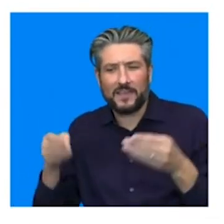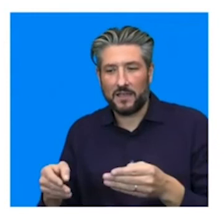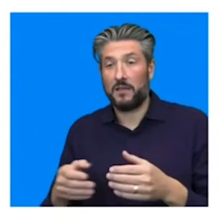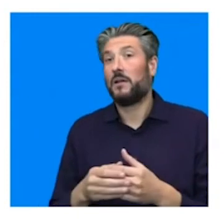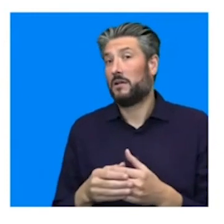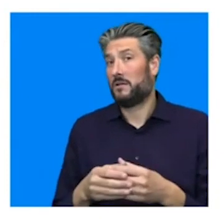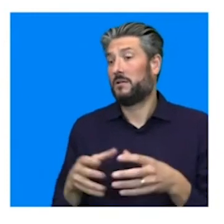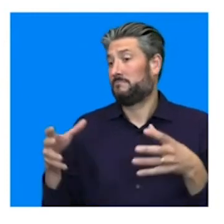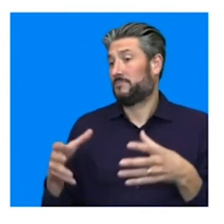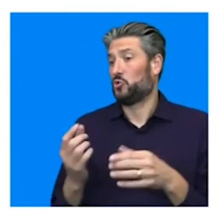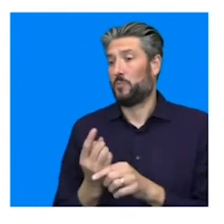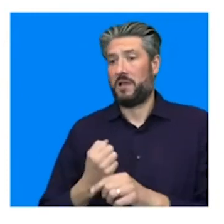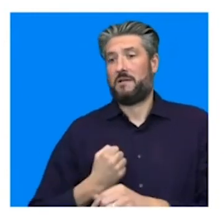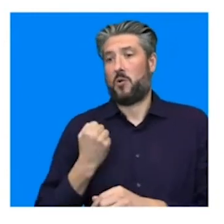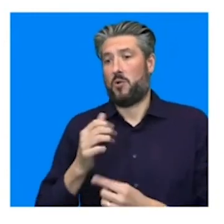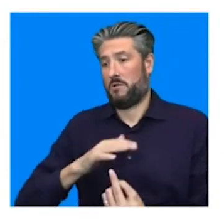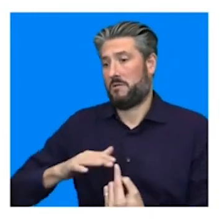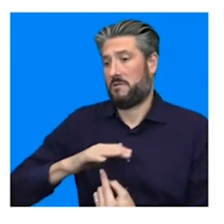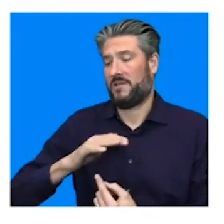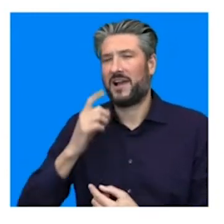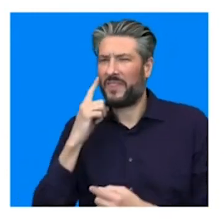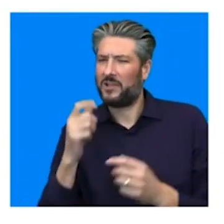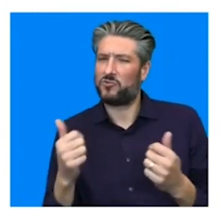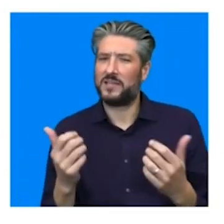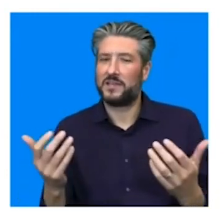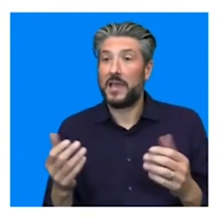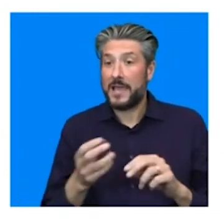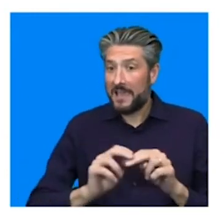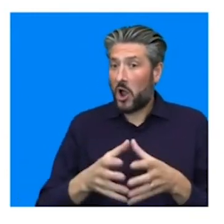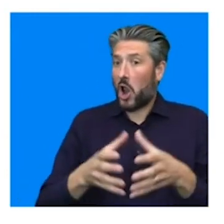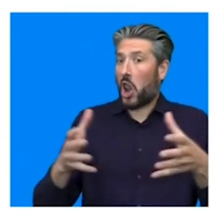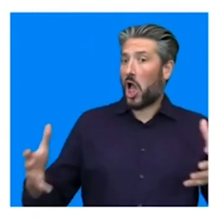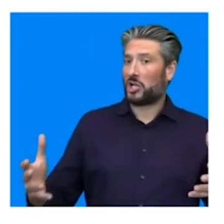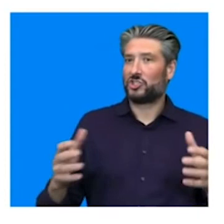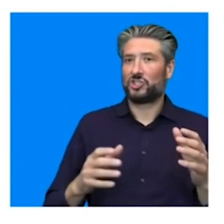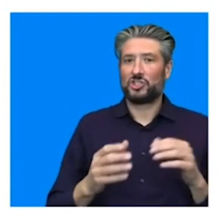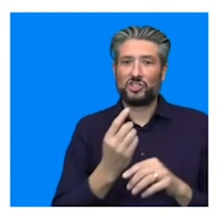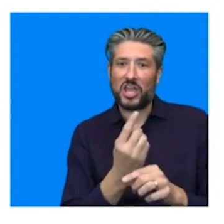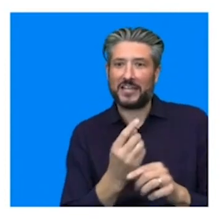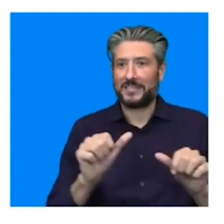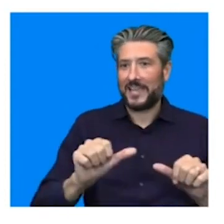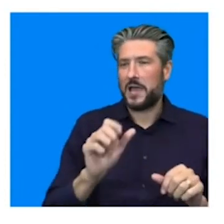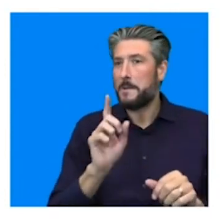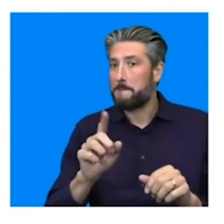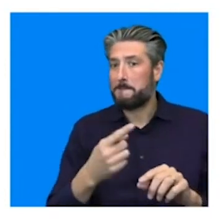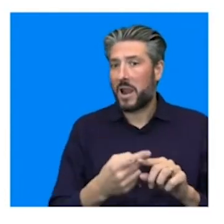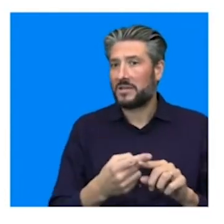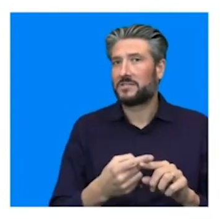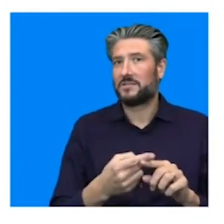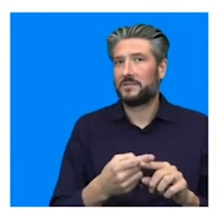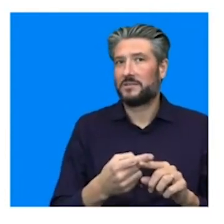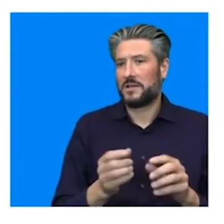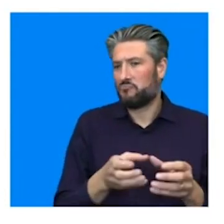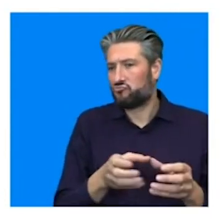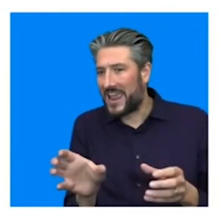not irrelevant to them. So yeah, it's great to have this larger chat, but having these break-off spaces means that you can have very